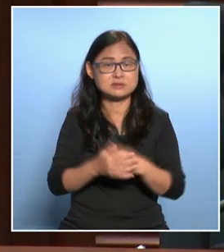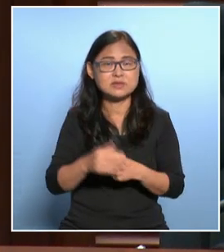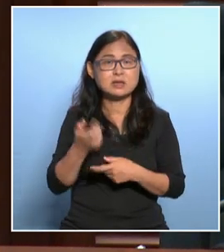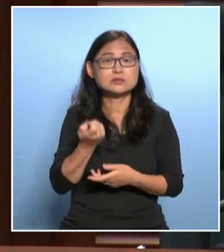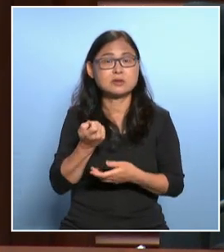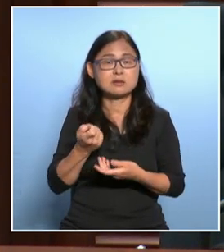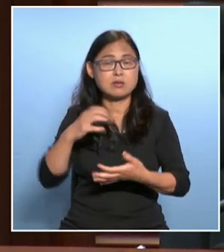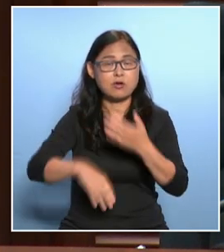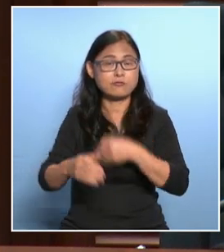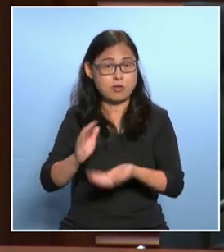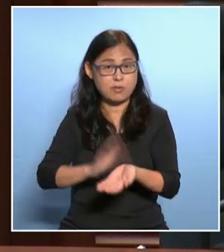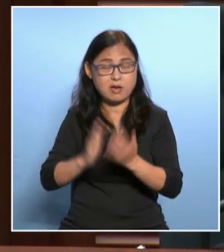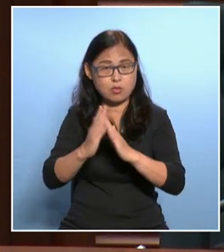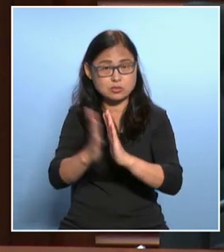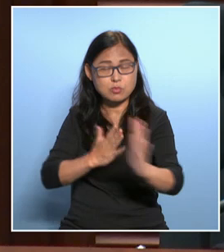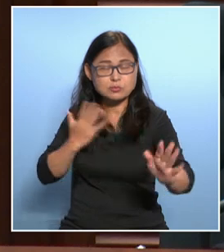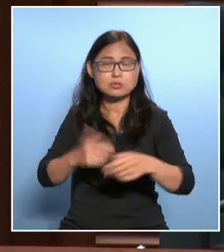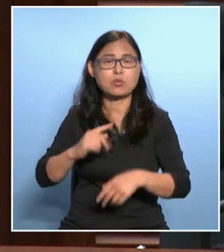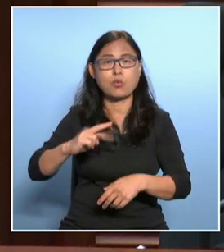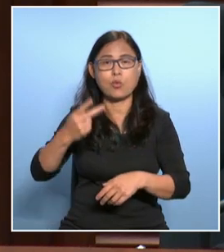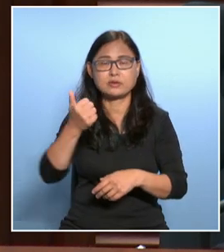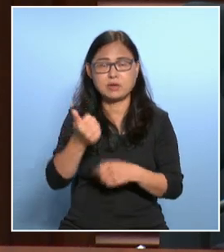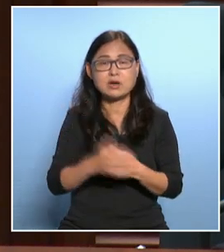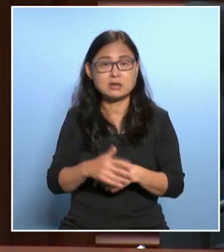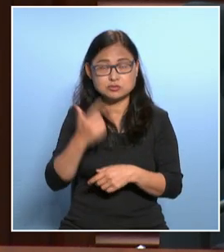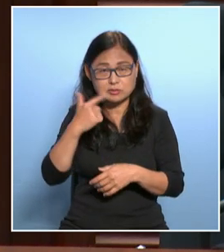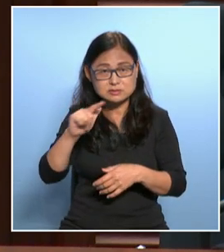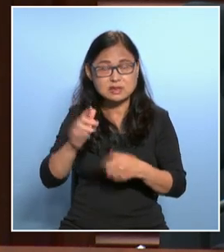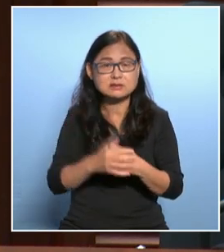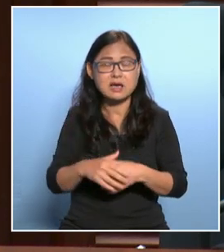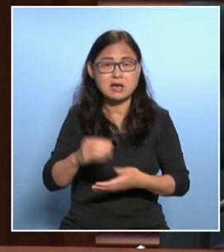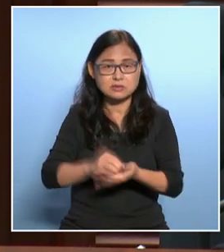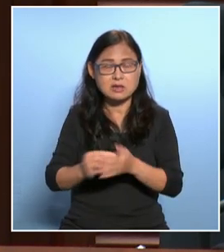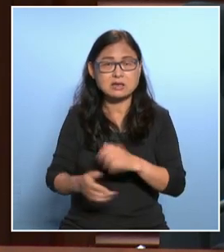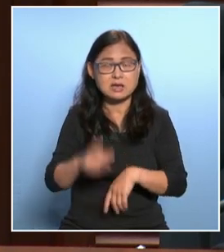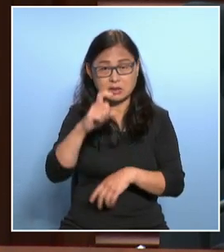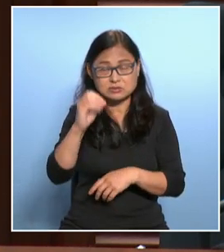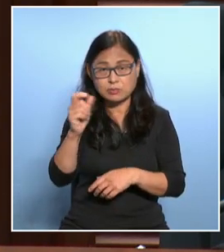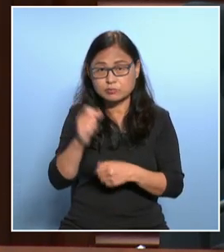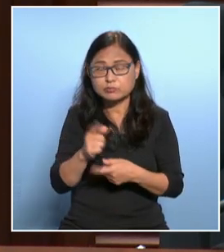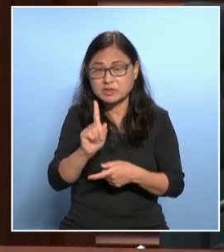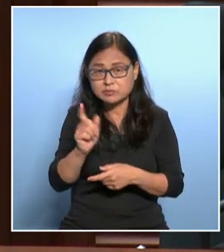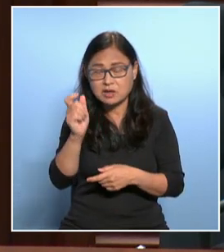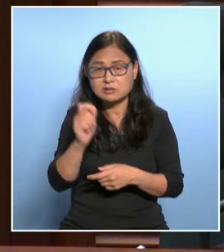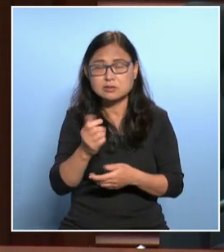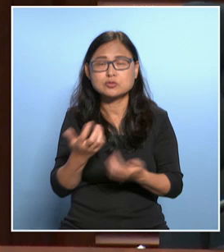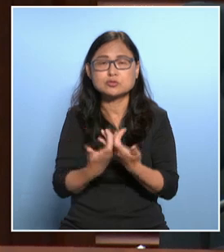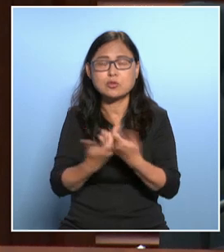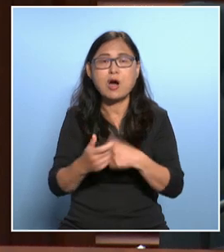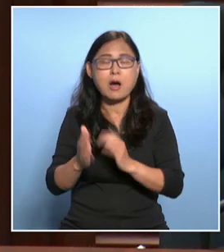direction. And lately, the waiting time for stable new cases for internal medicine